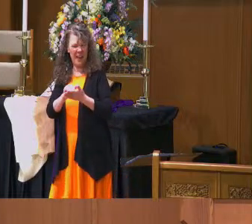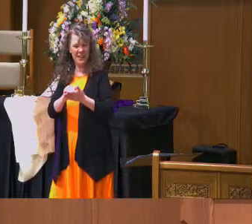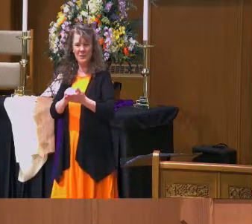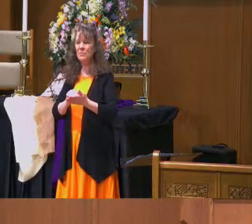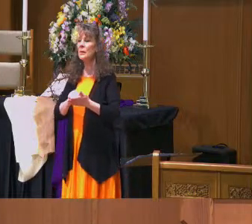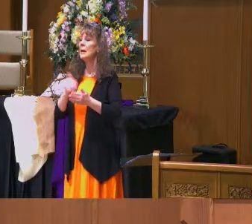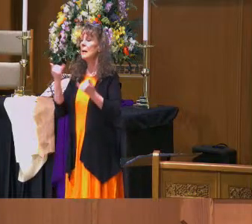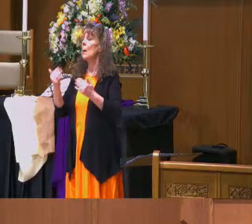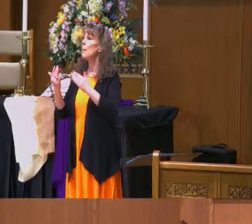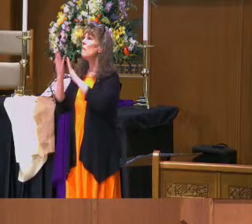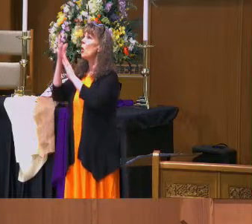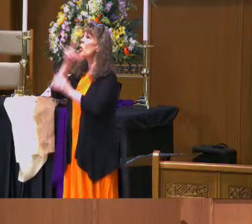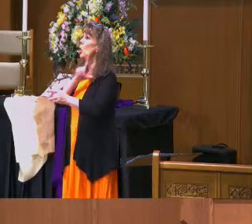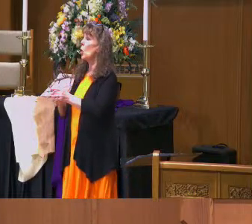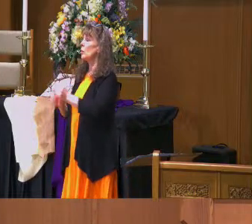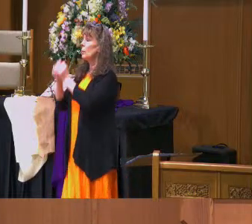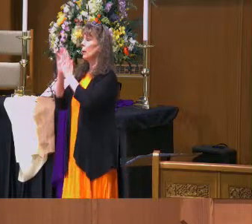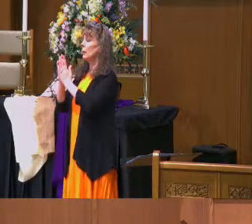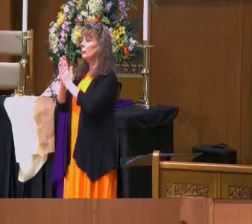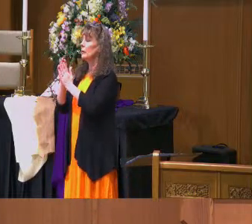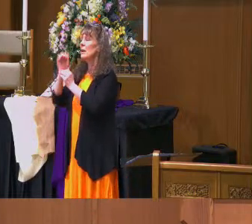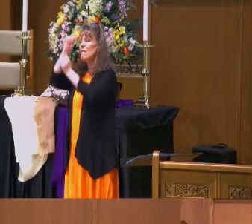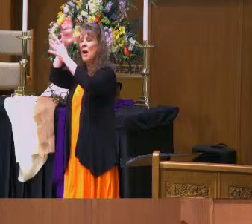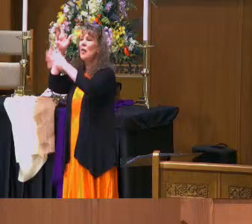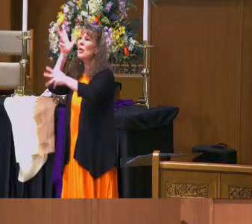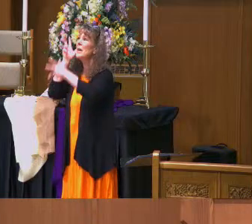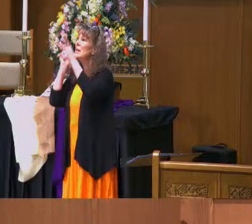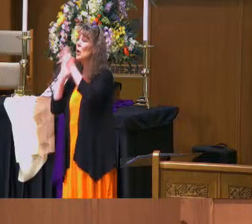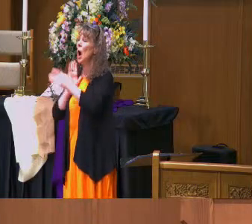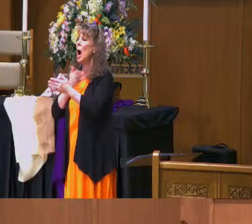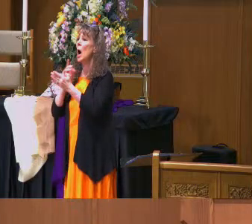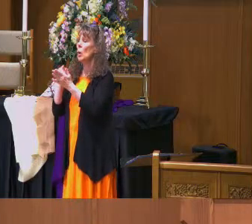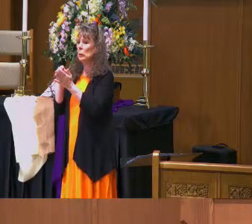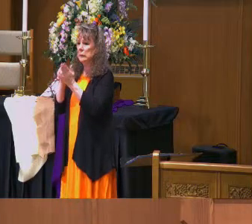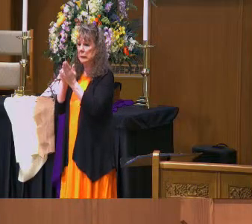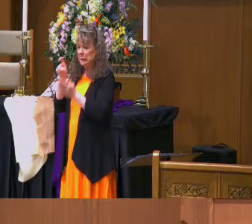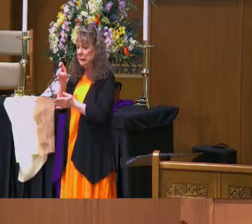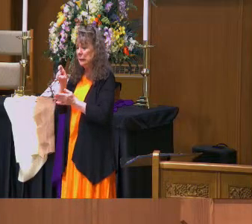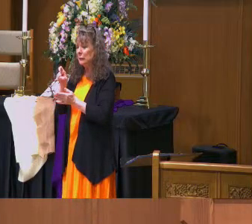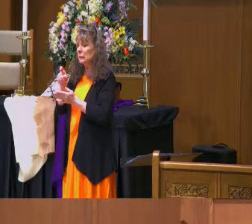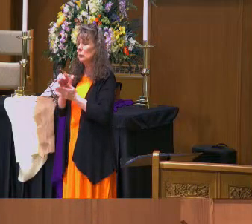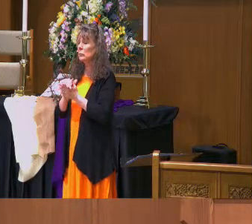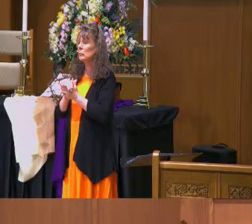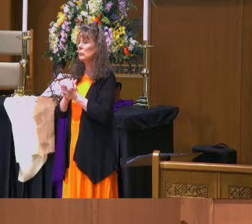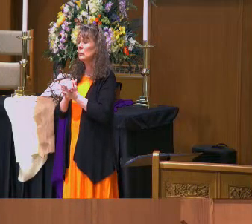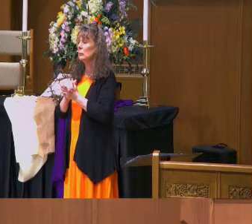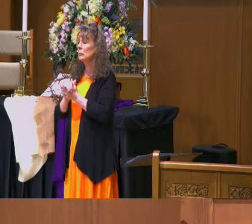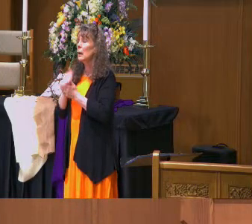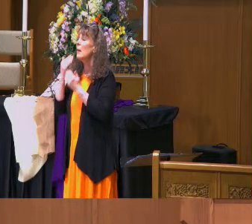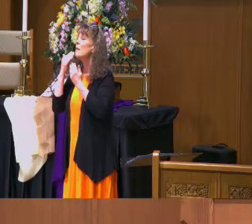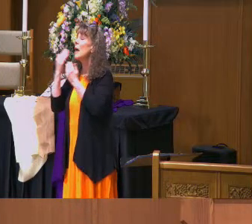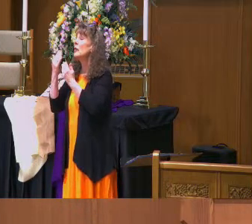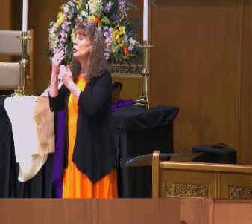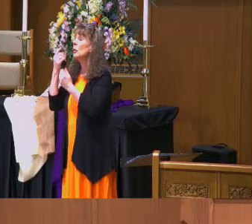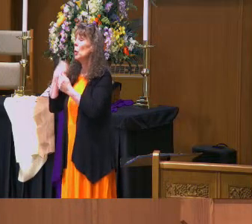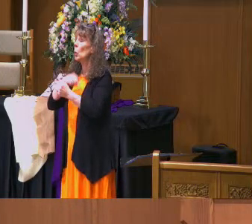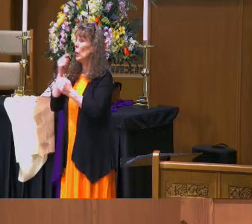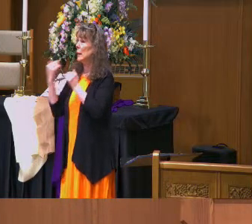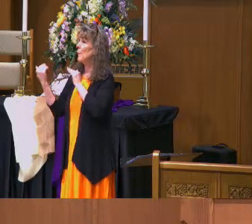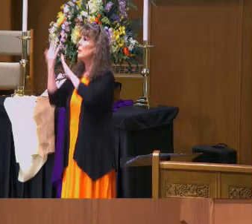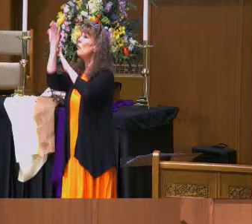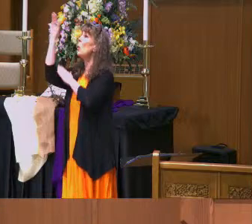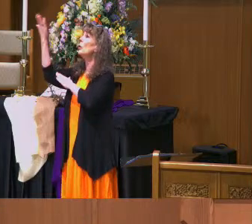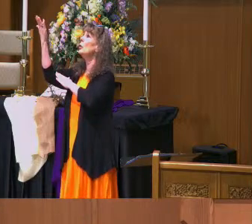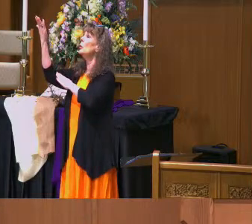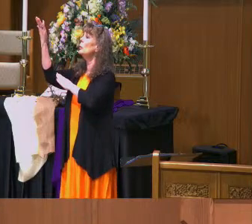prayer. Father, you hear all the requests that we have put before you, and you know their need. We thank you that we can come to